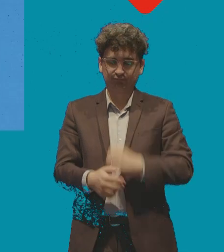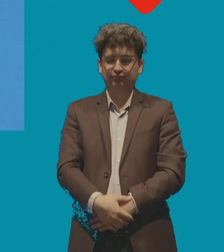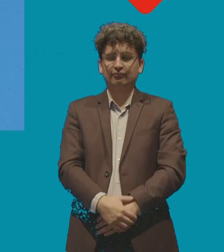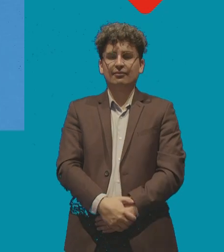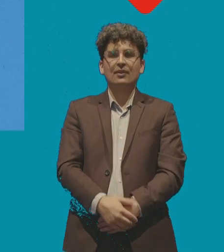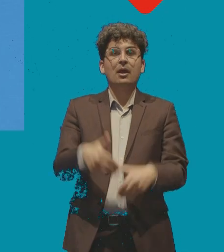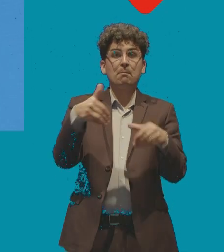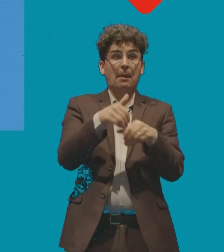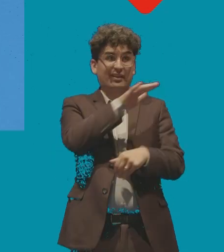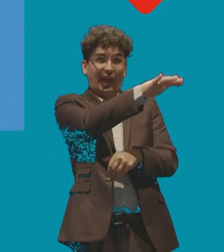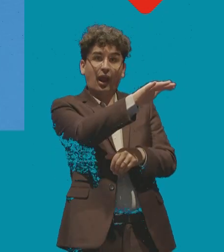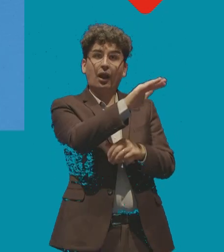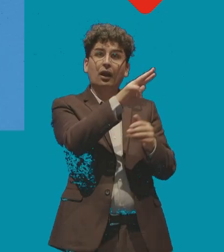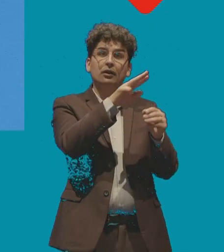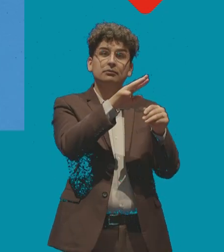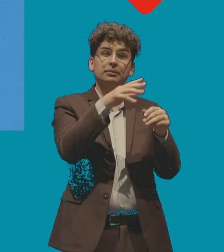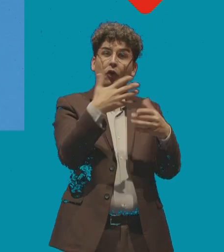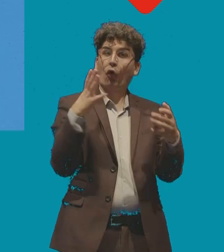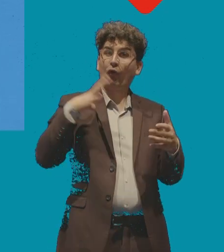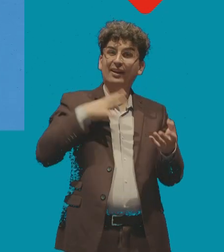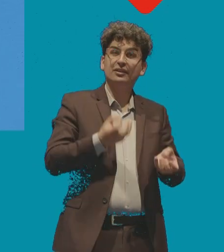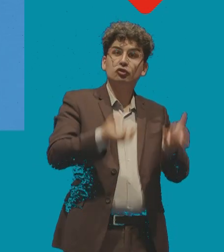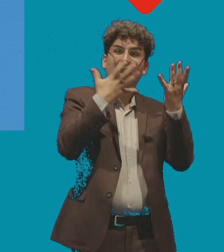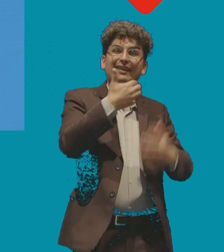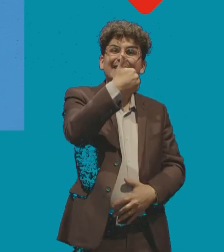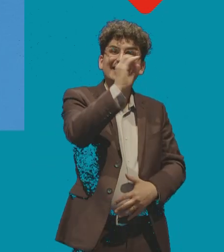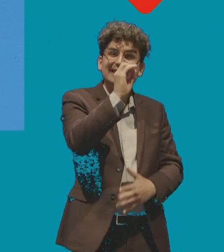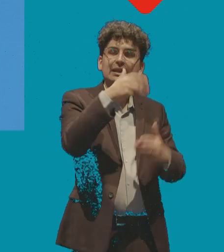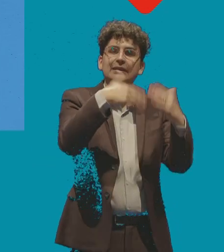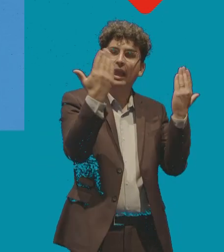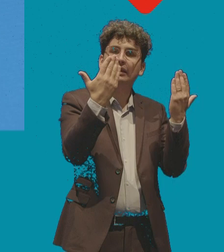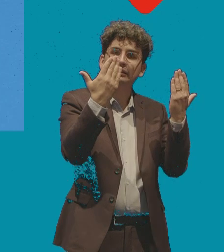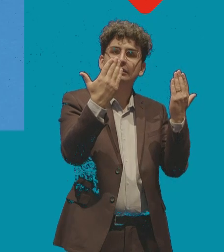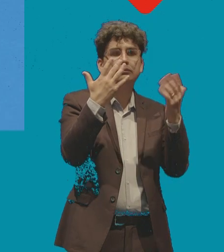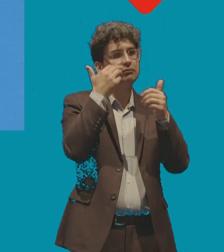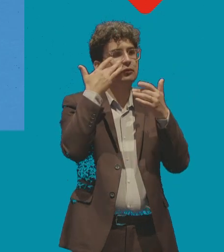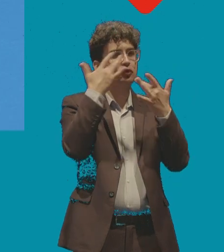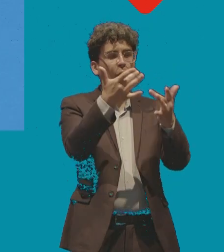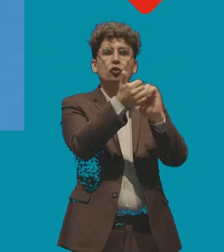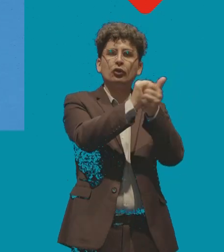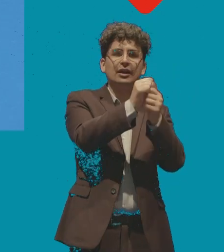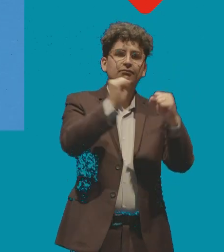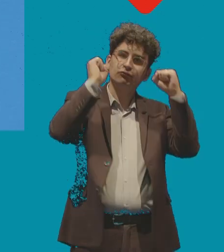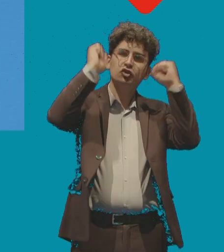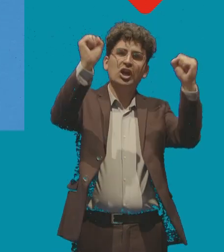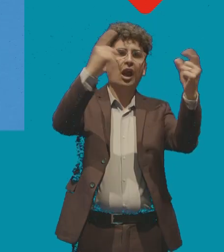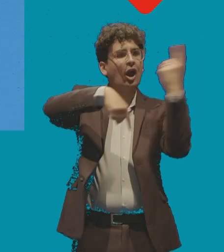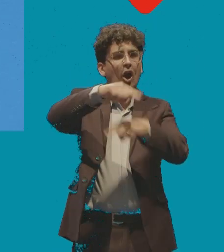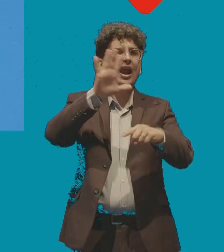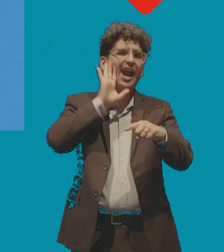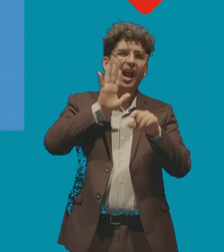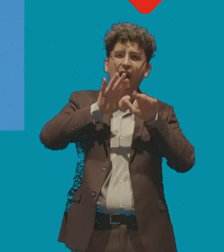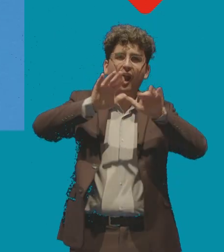Members there have already been on strike for more than 60 days, so let's show our solidarity with a cheer that can be heard all the way